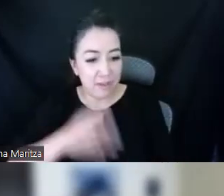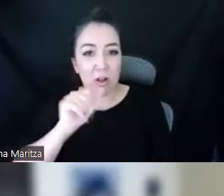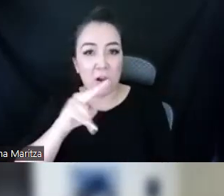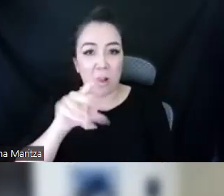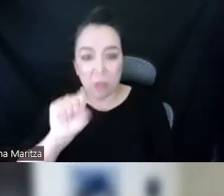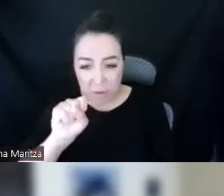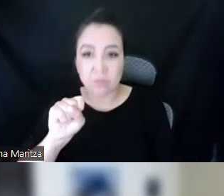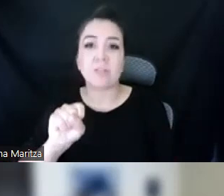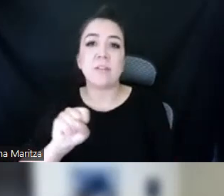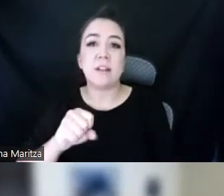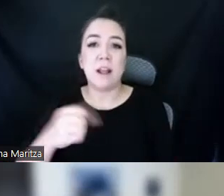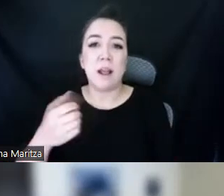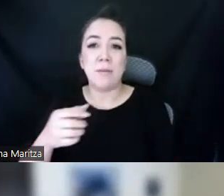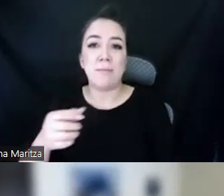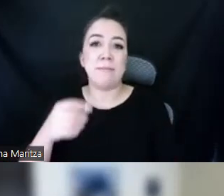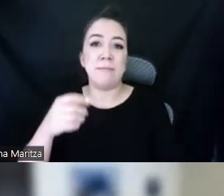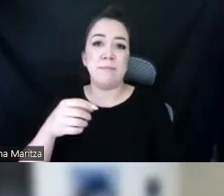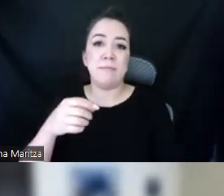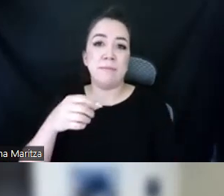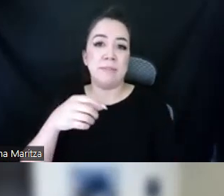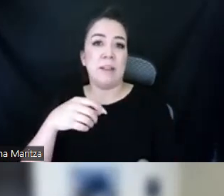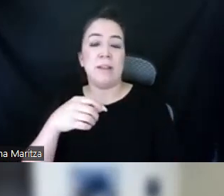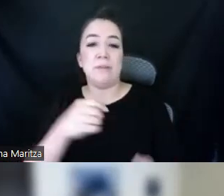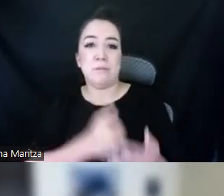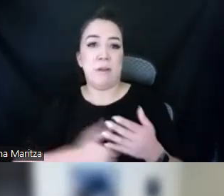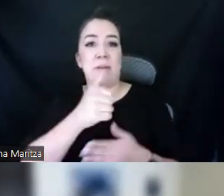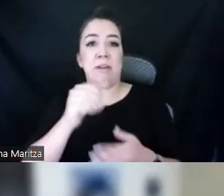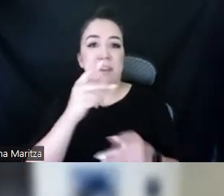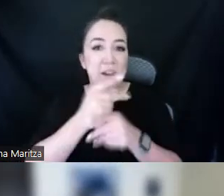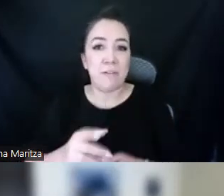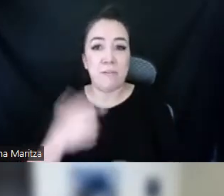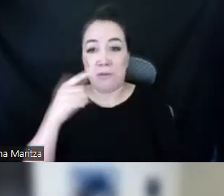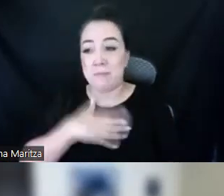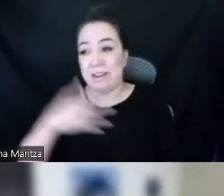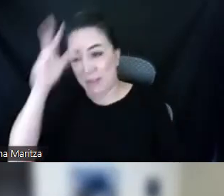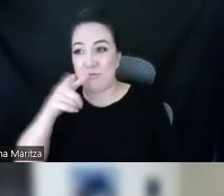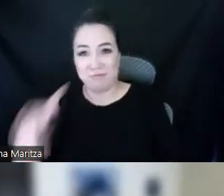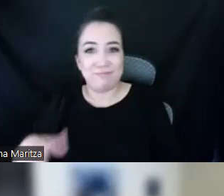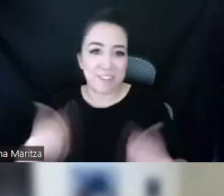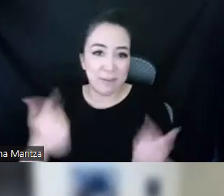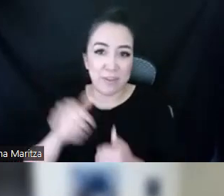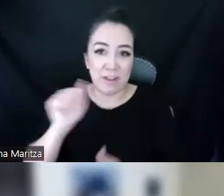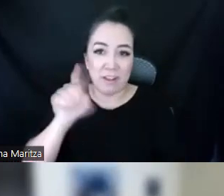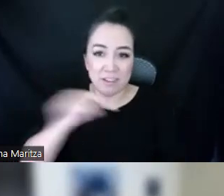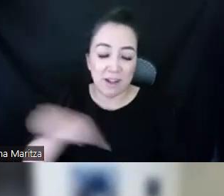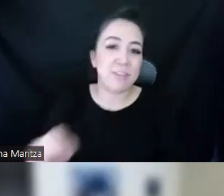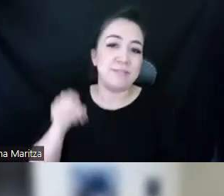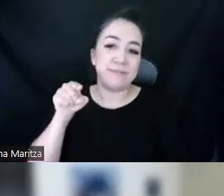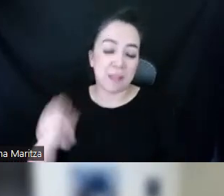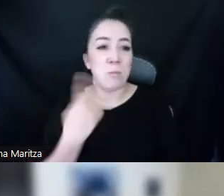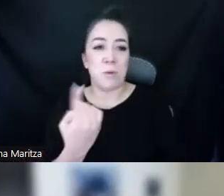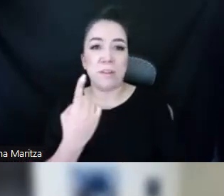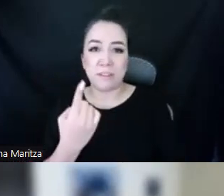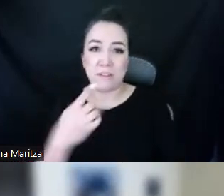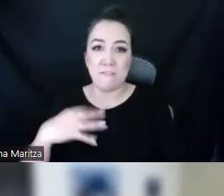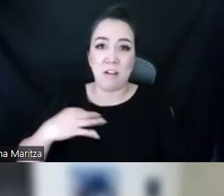am a primary caregiver for my dad living with Alzheimer's, and I am one of the